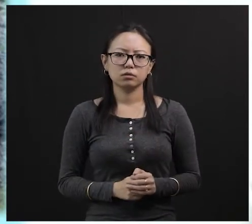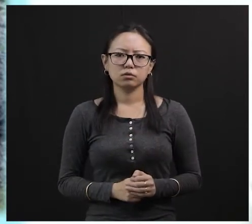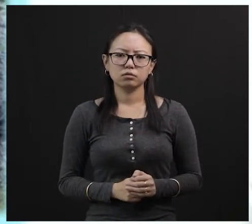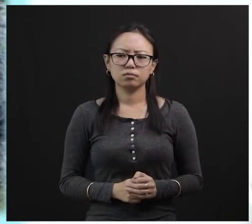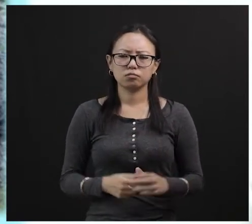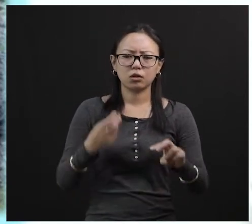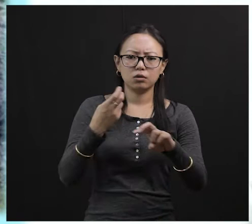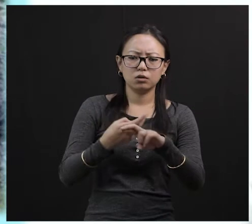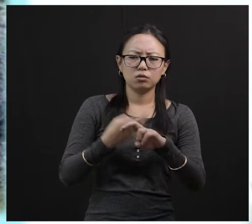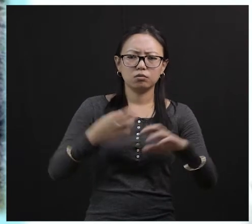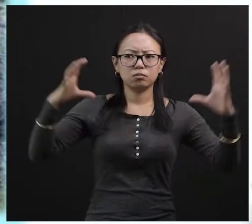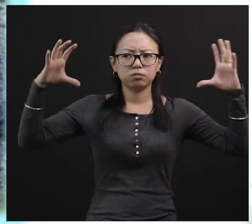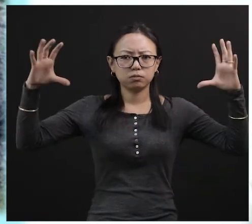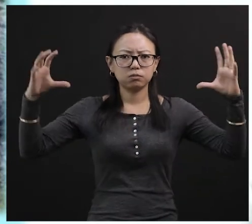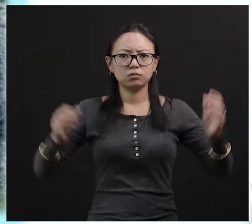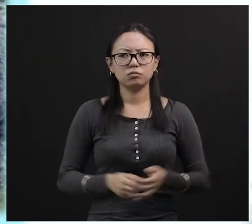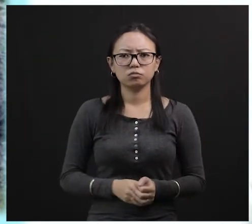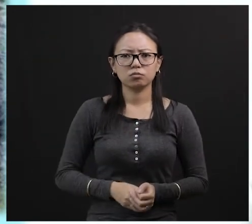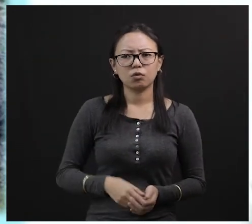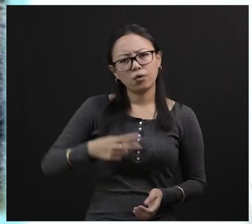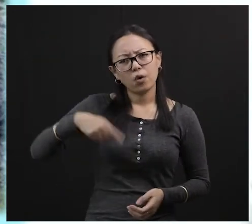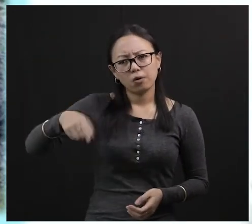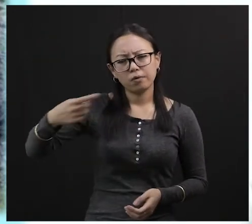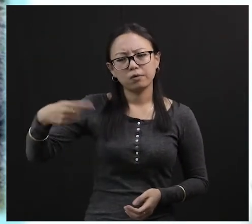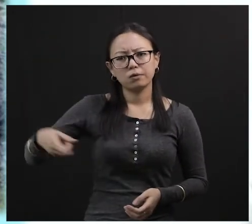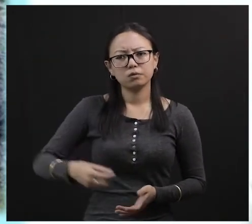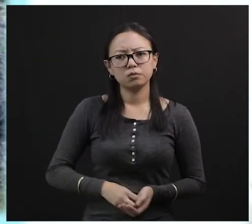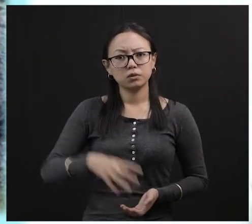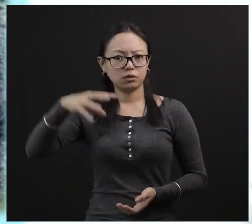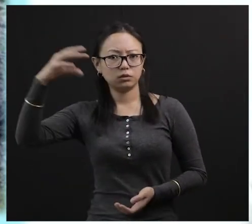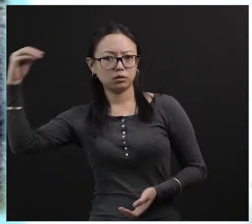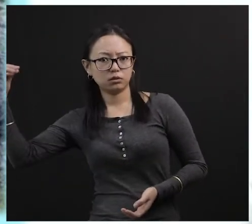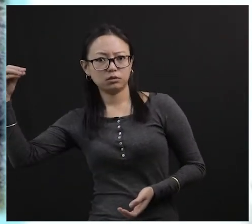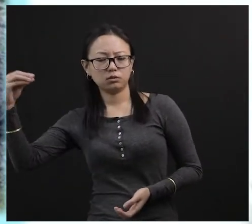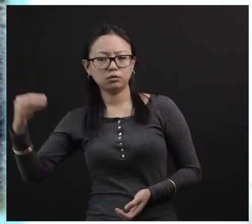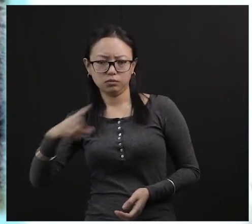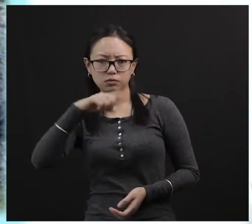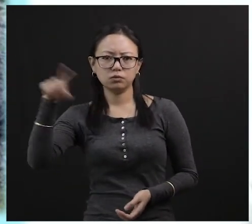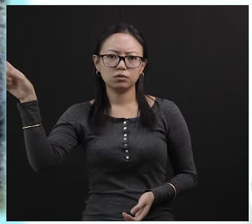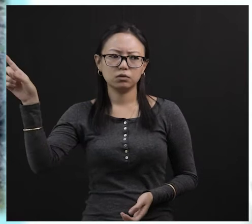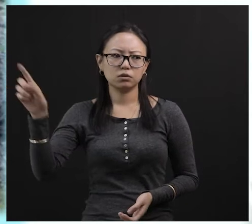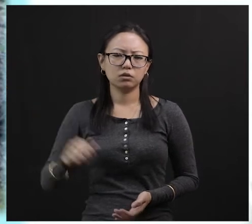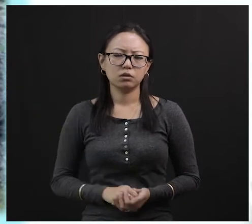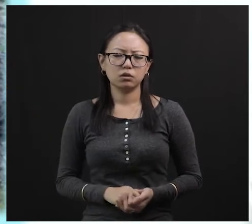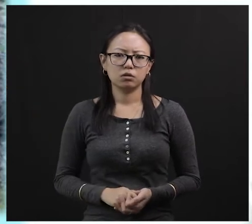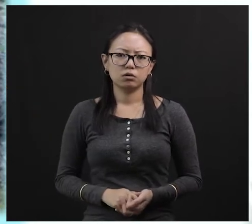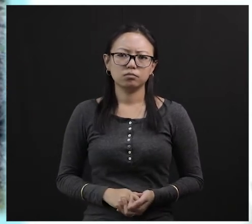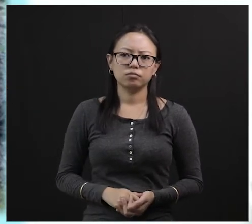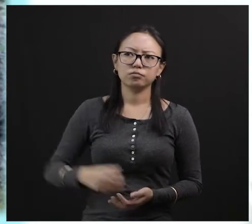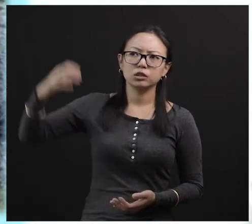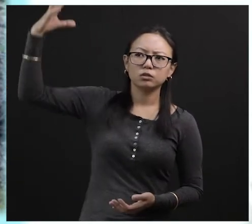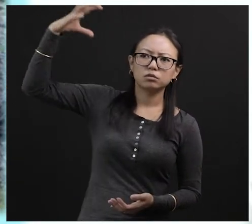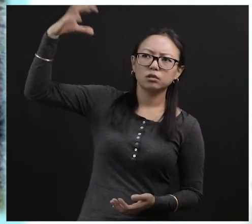outside, right? It is always outside, taking the heat of the sun, the rain. It has no shade, it has no